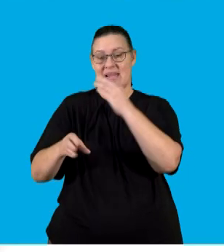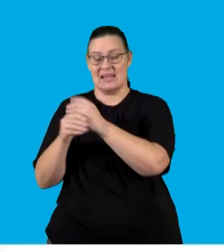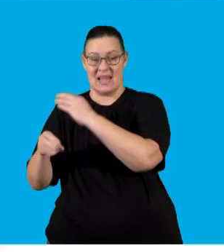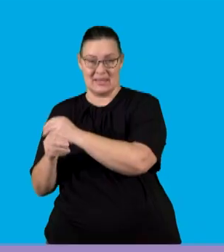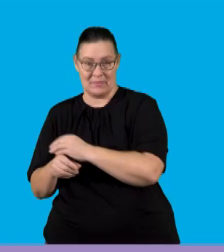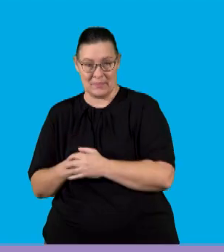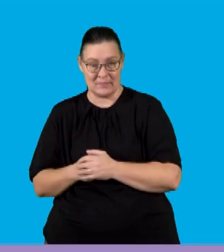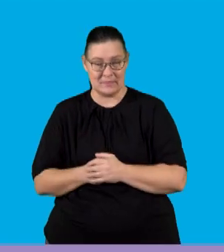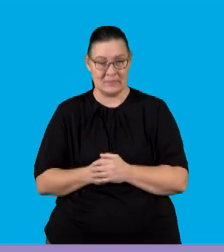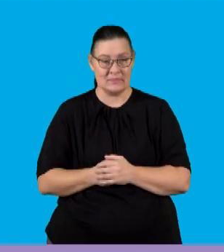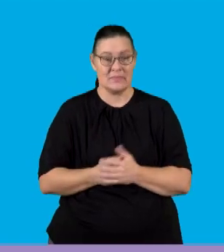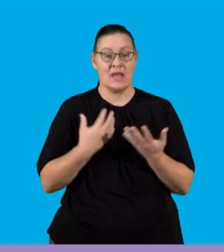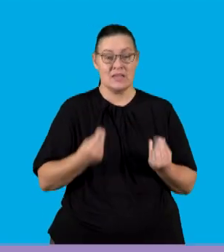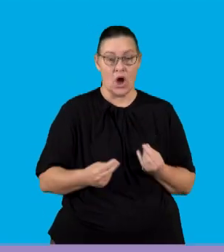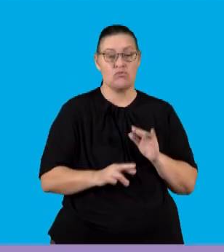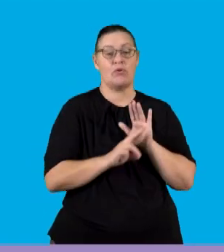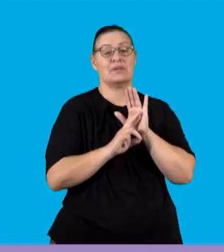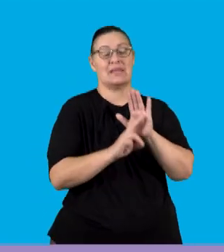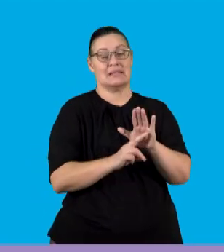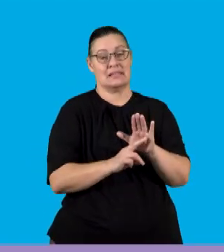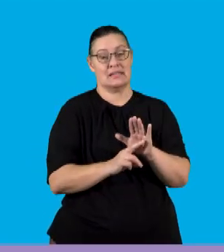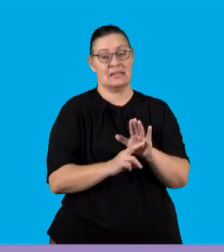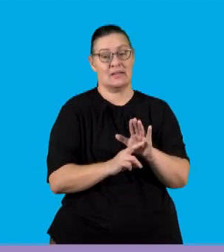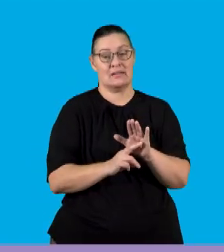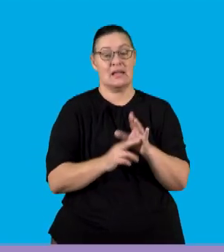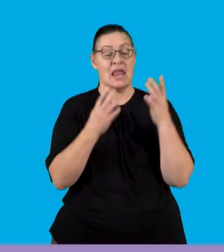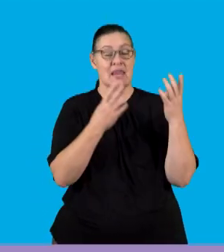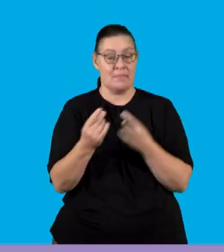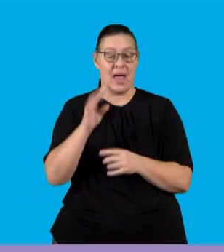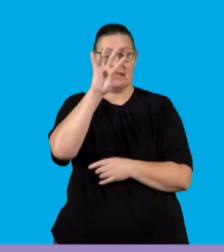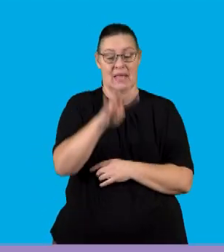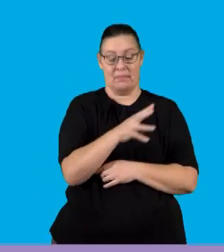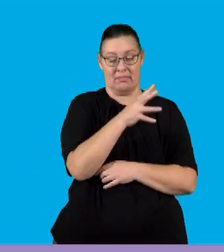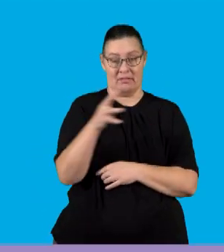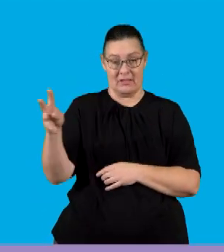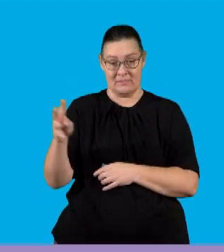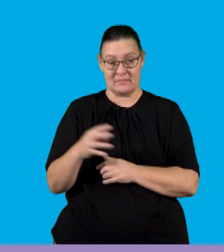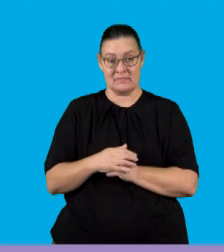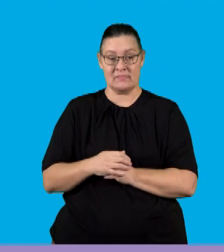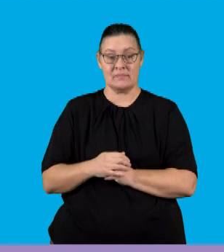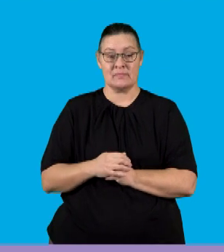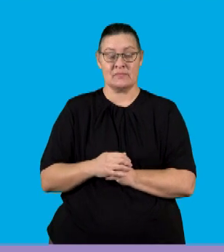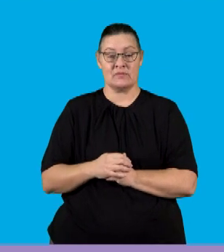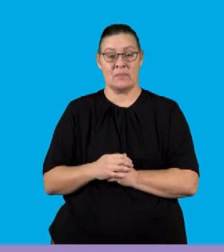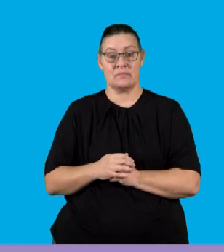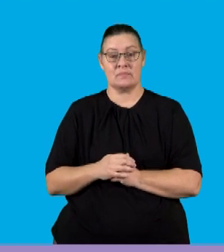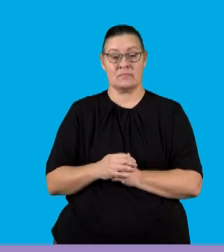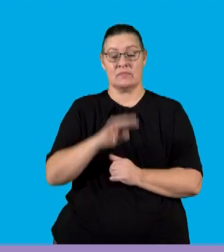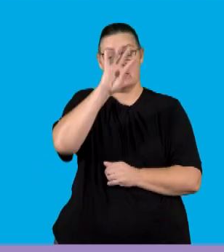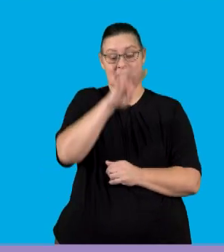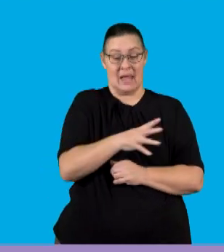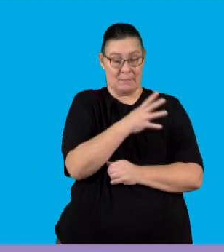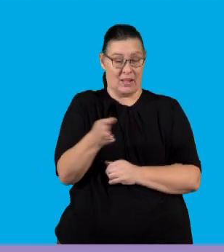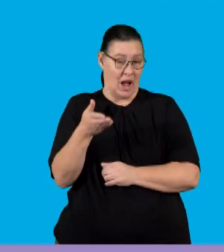we found. Now, let's represent these numbers in a table. So here is